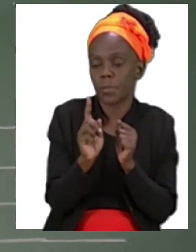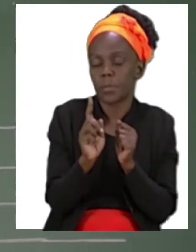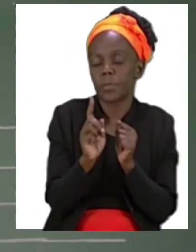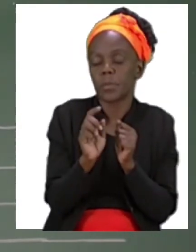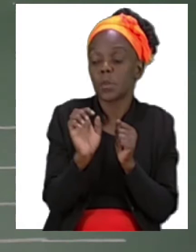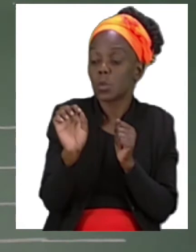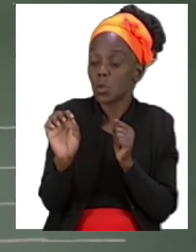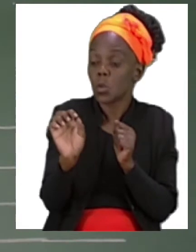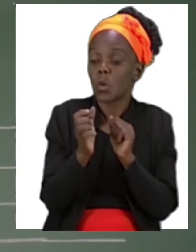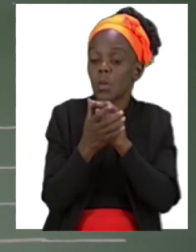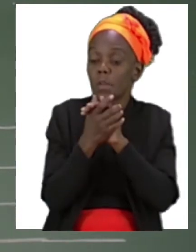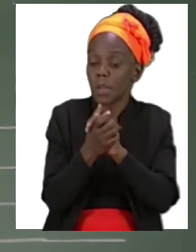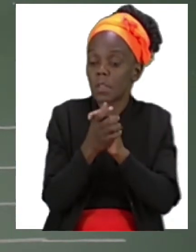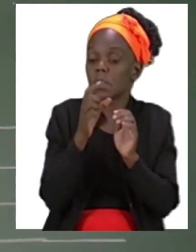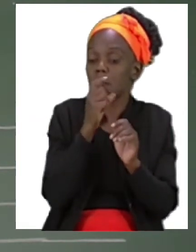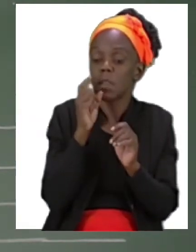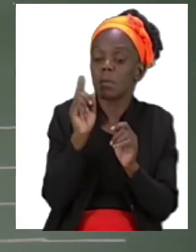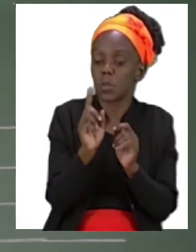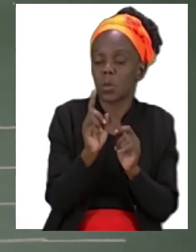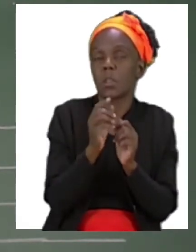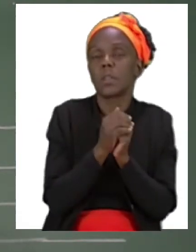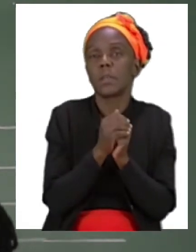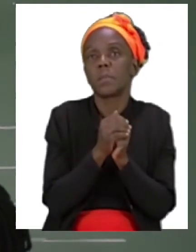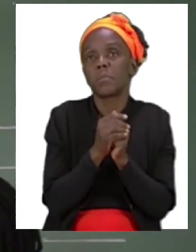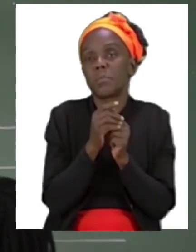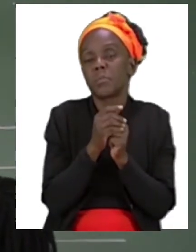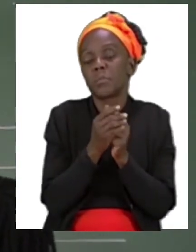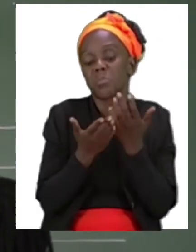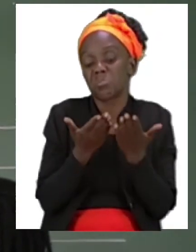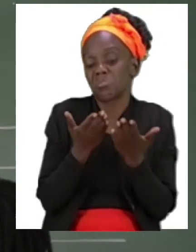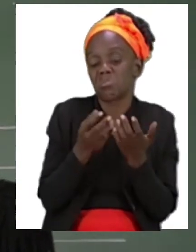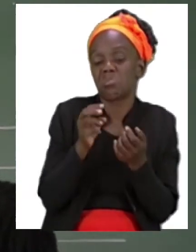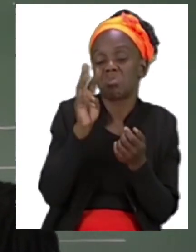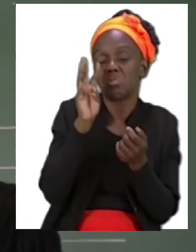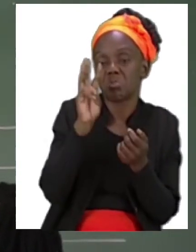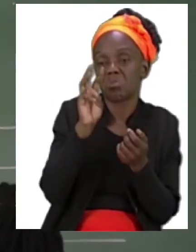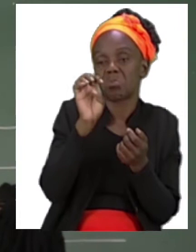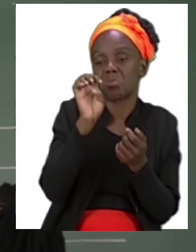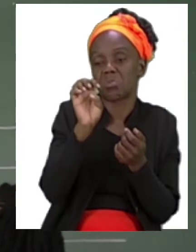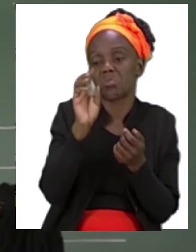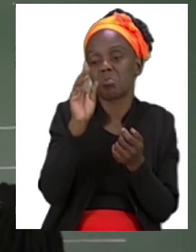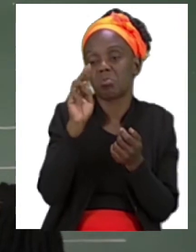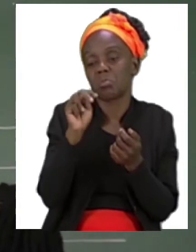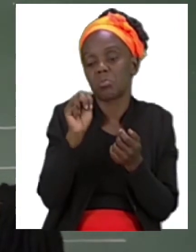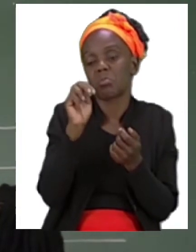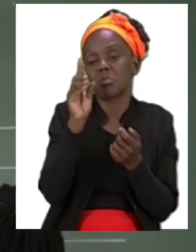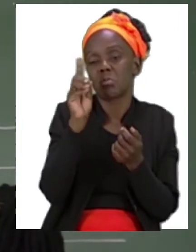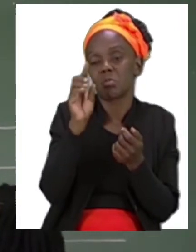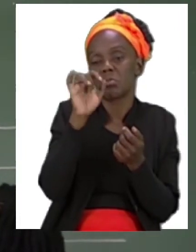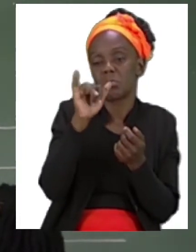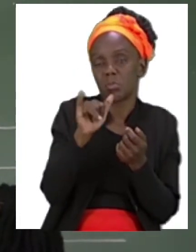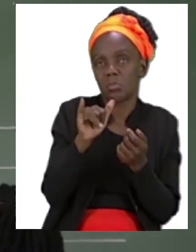name is Wendy. So I will write, because it's a name, it starts with a capital